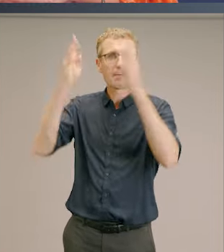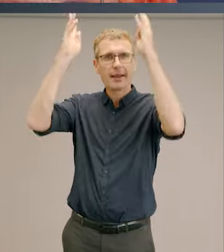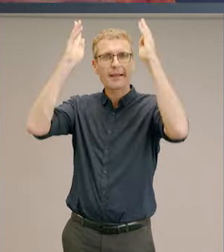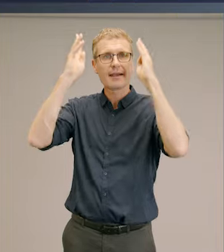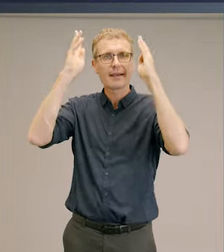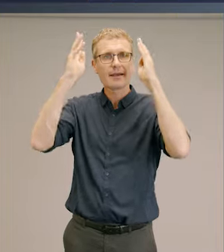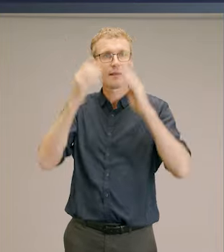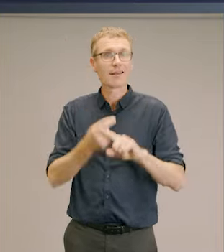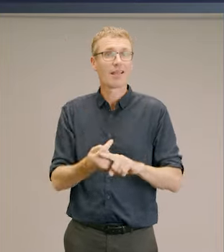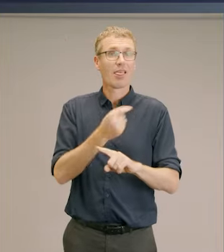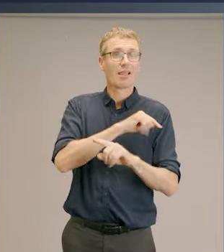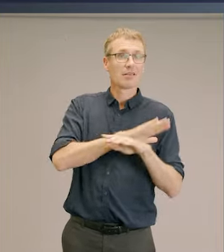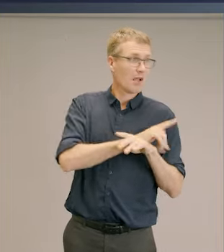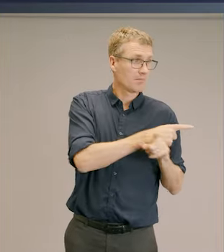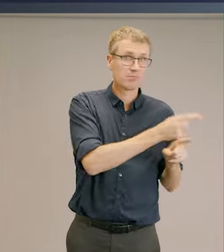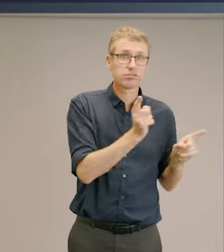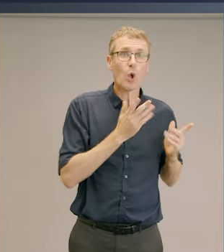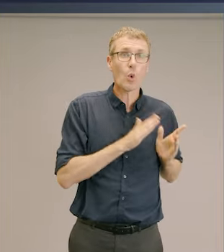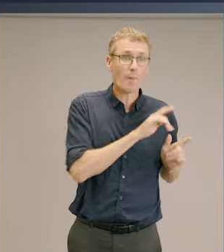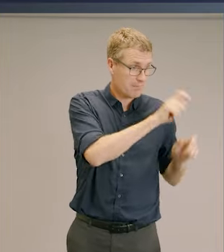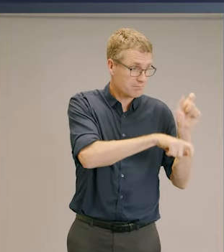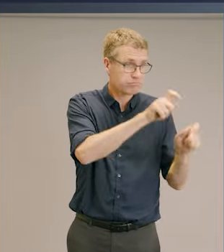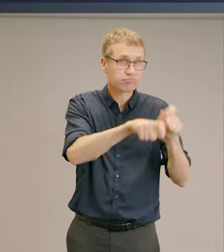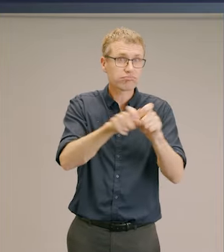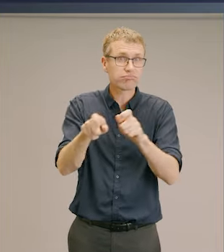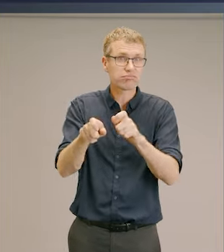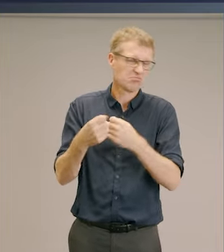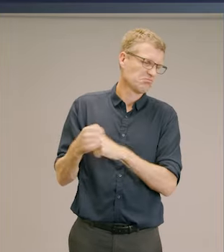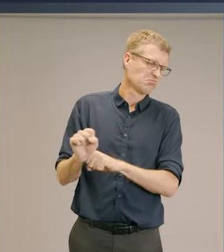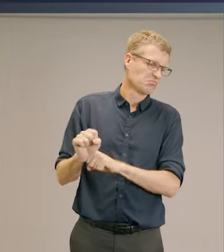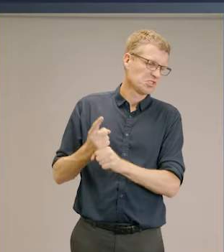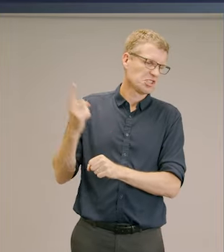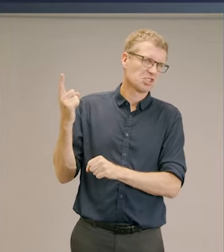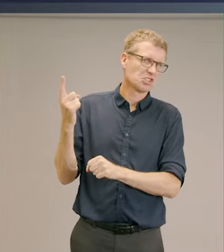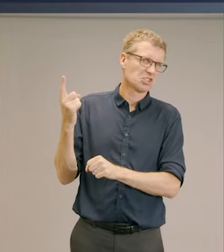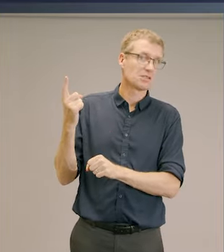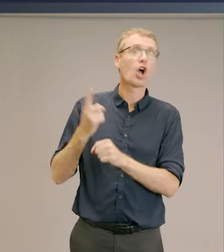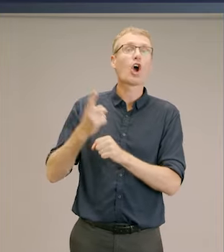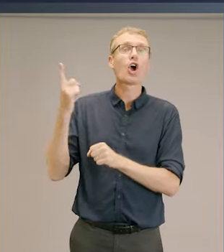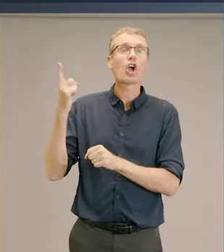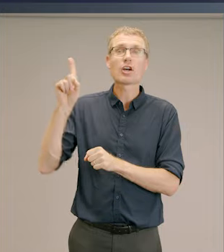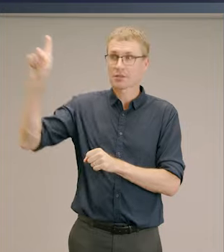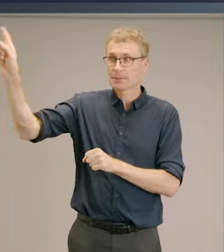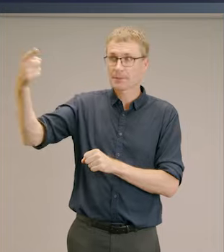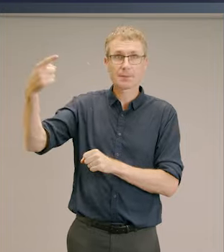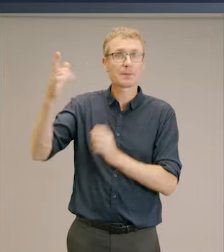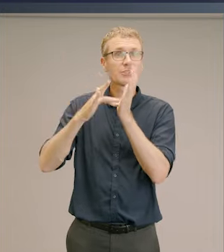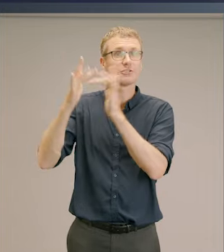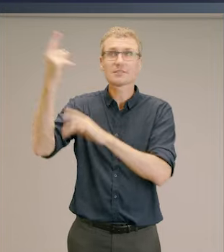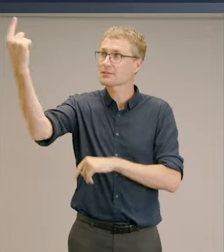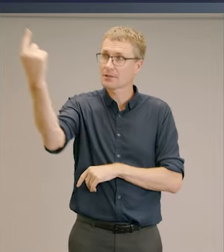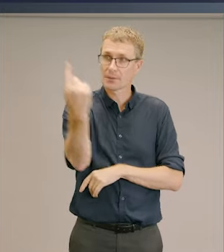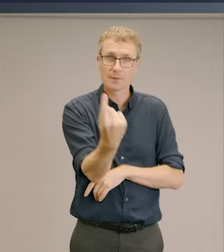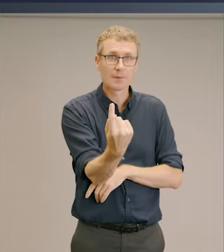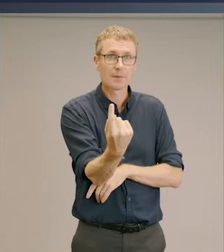king. Humanity had turned its back on God. God sent his son, Yeshua. Yeshua